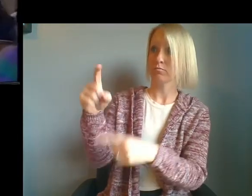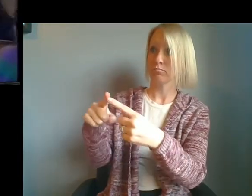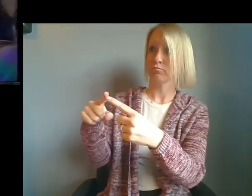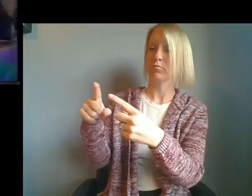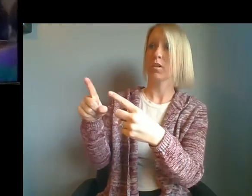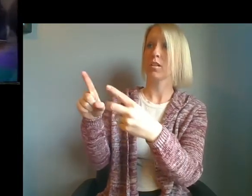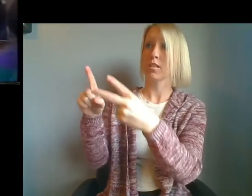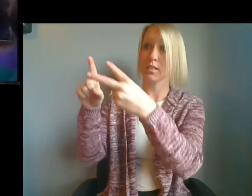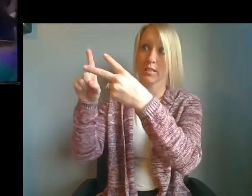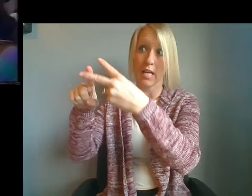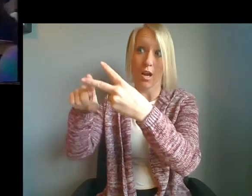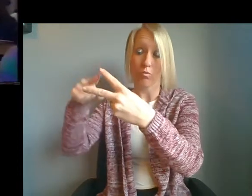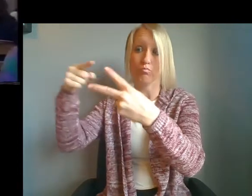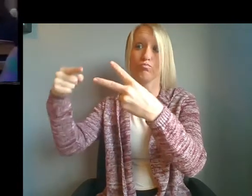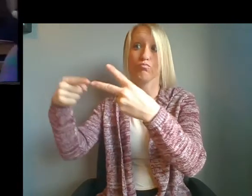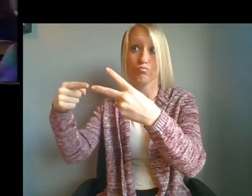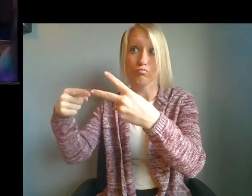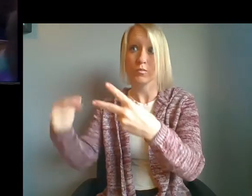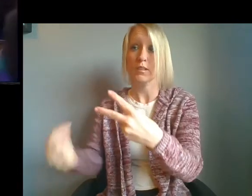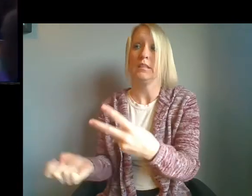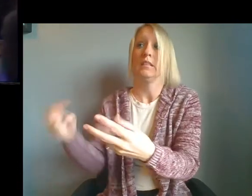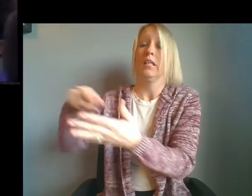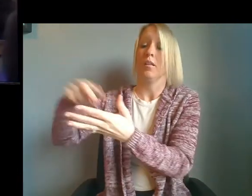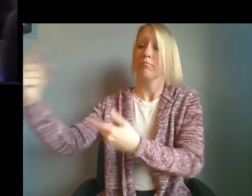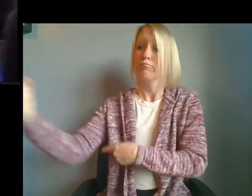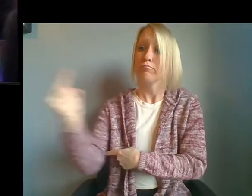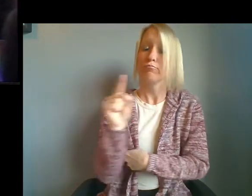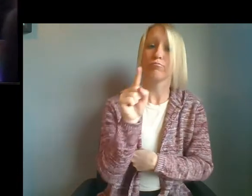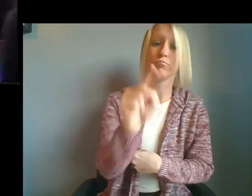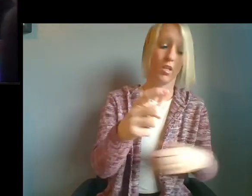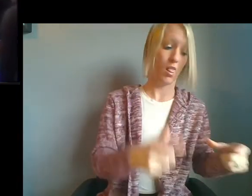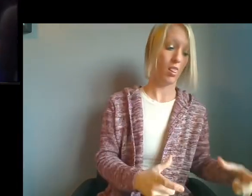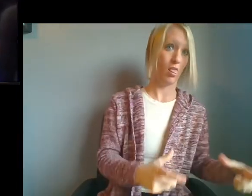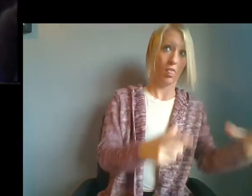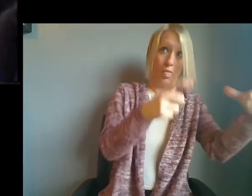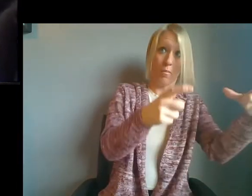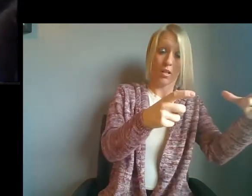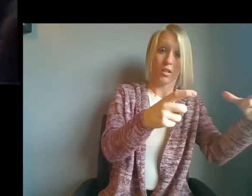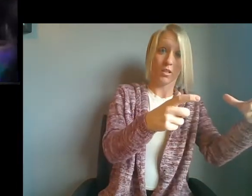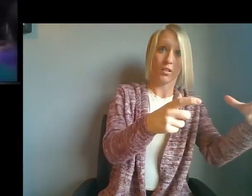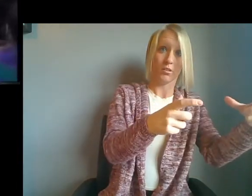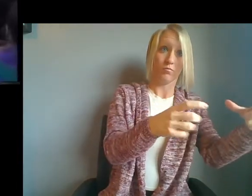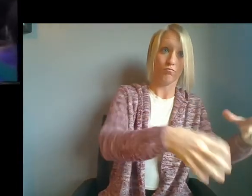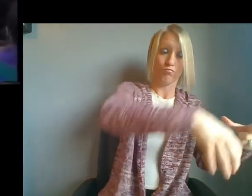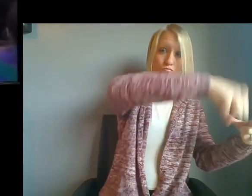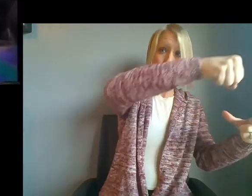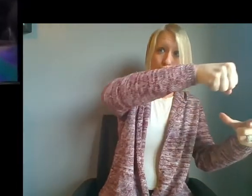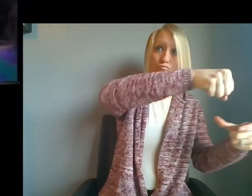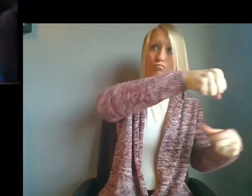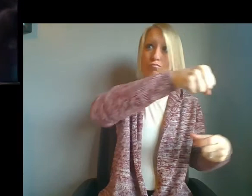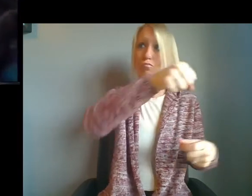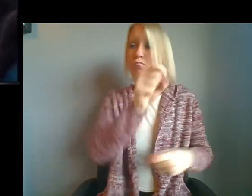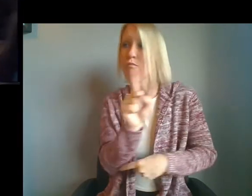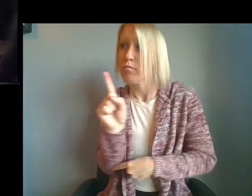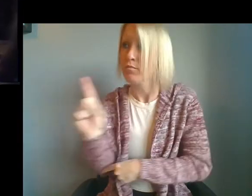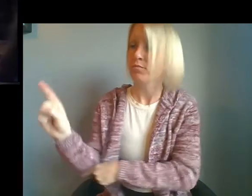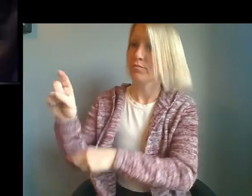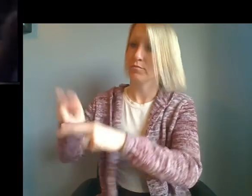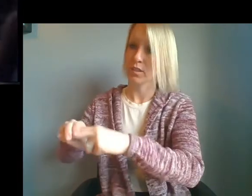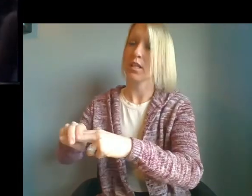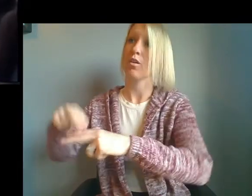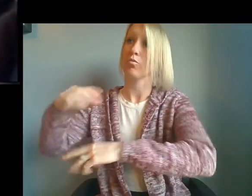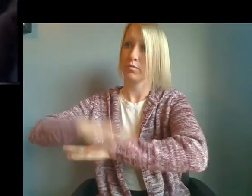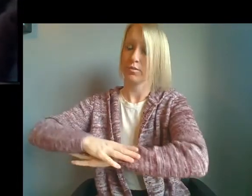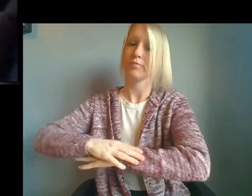I see people not listening. Okay. I think because this is brand new and